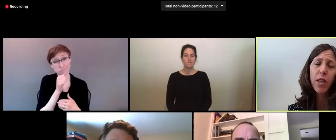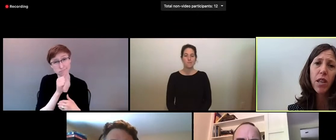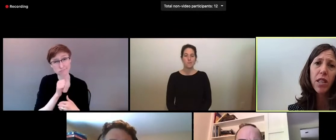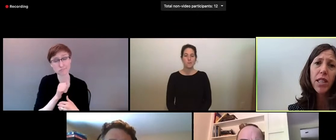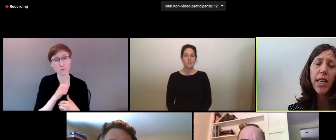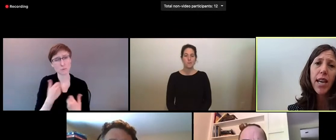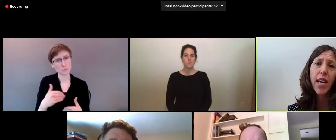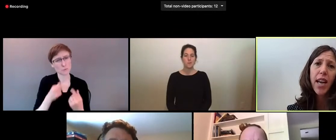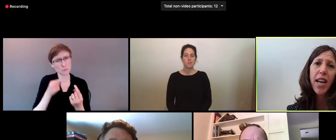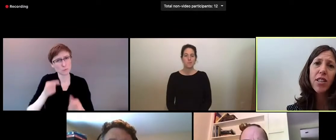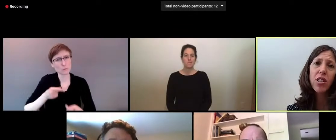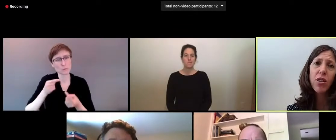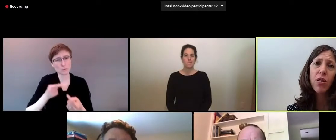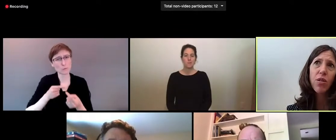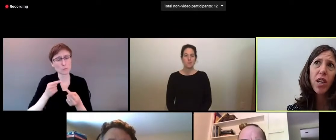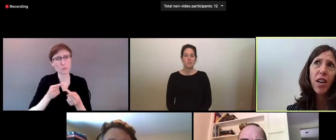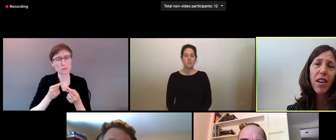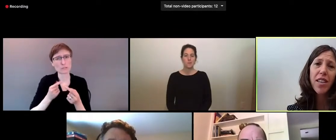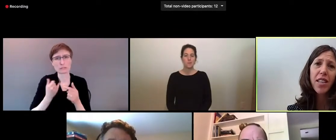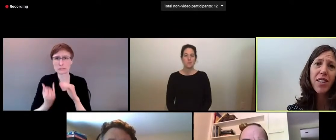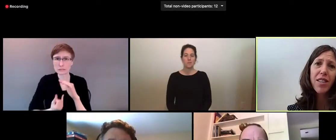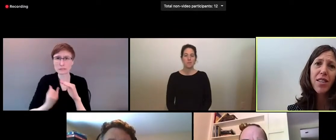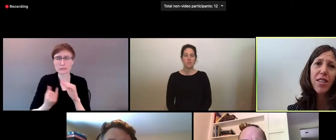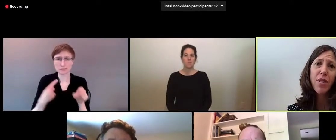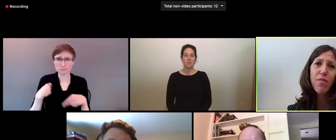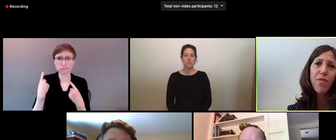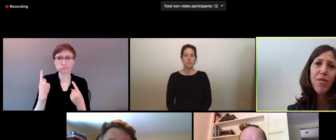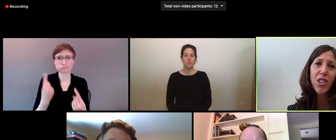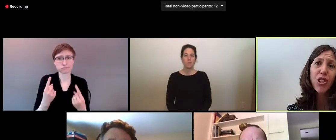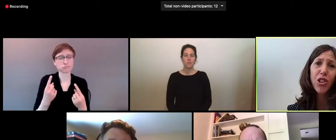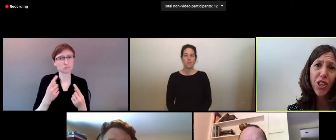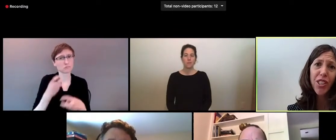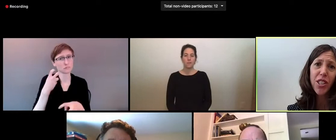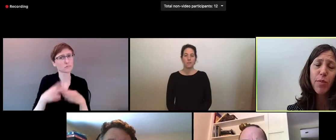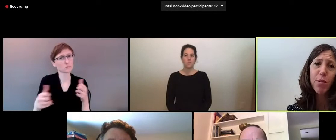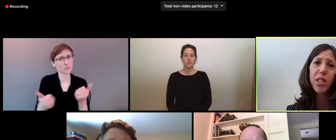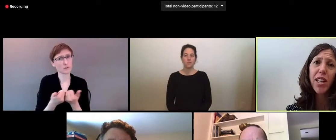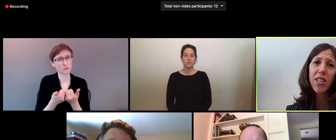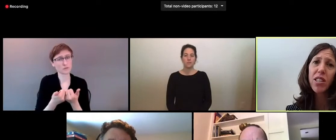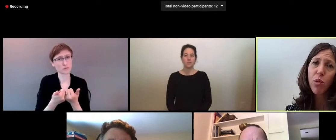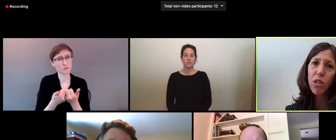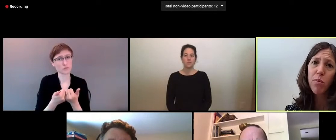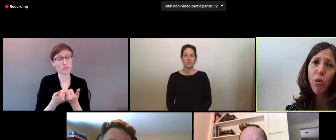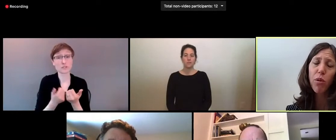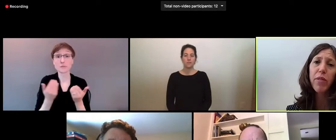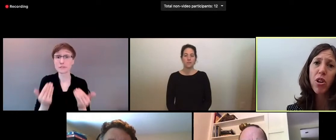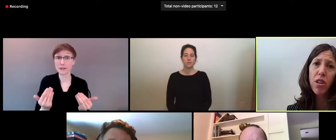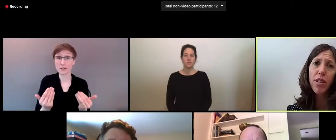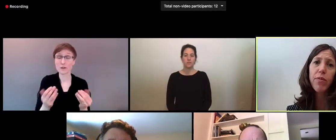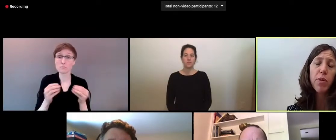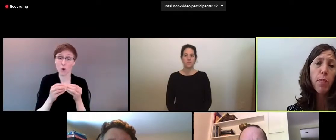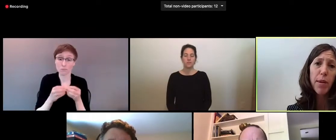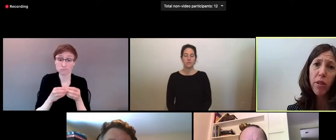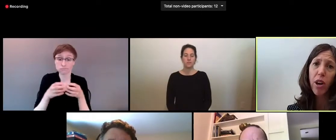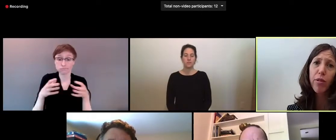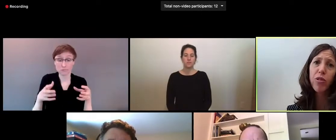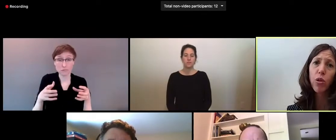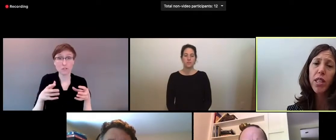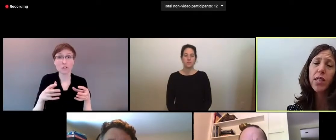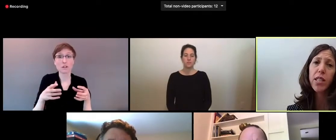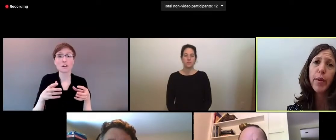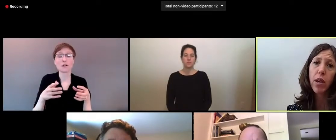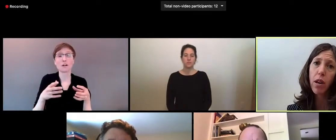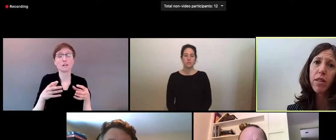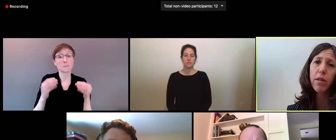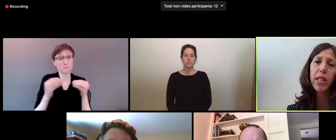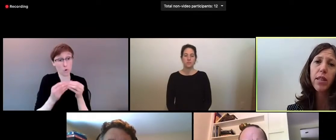been difficult. And so I think that's good to be able to get some more support. We've heard, the people of Ottawa have